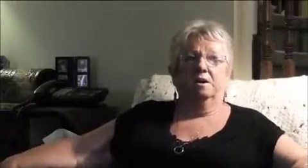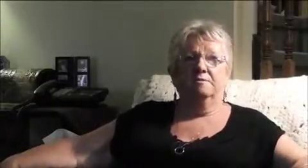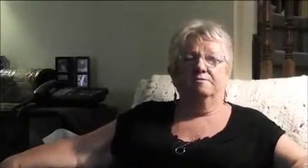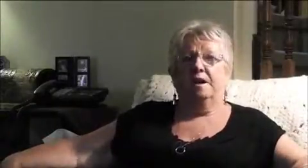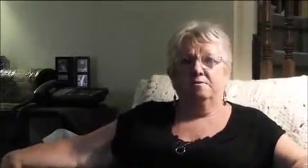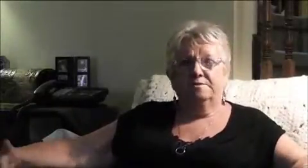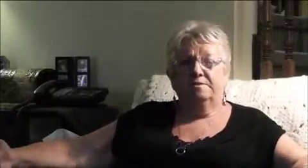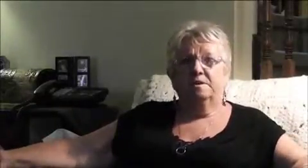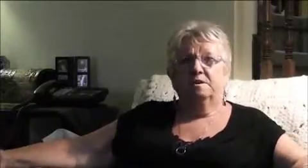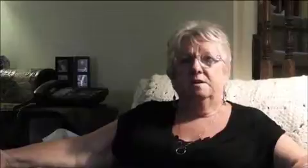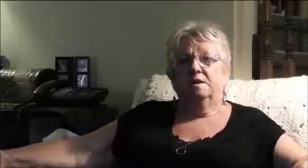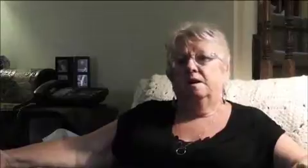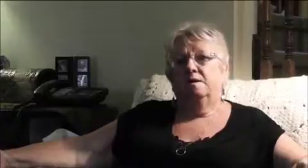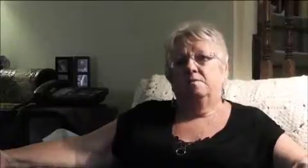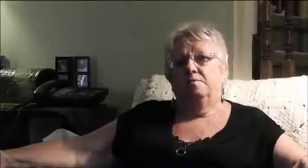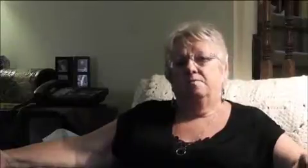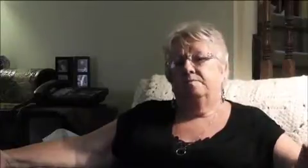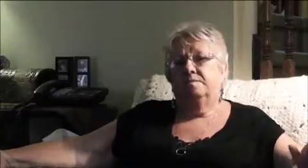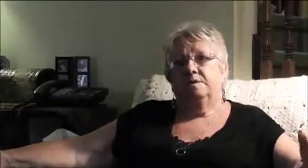a lot of counseling,